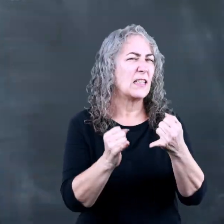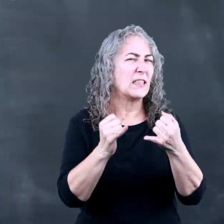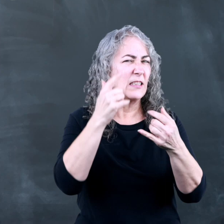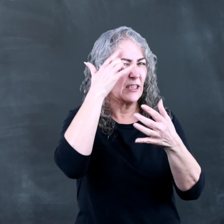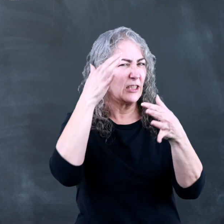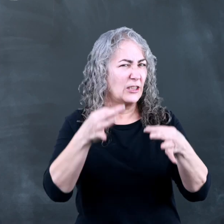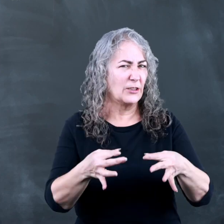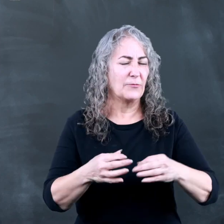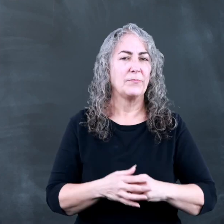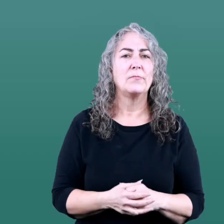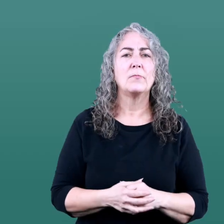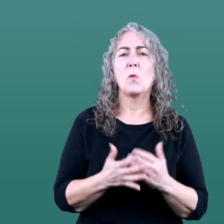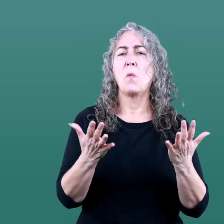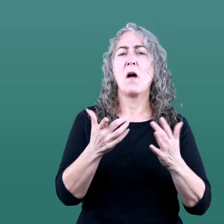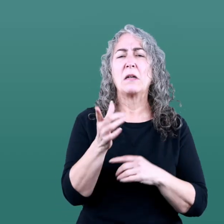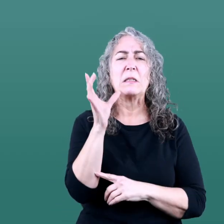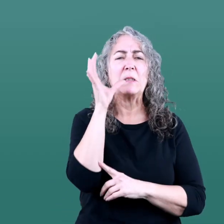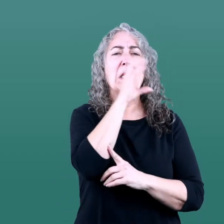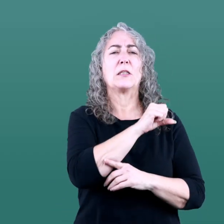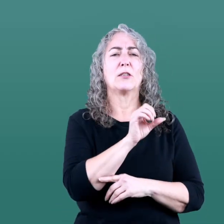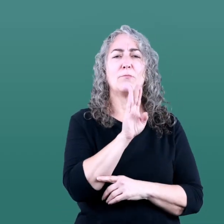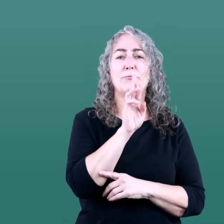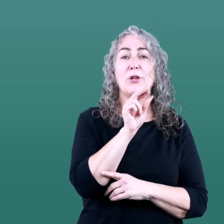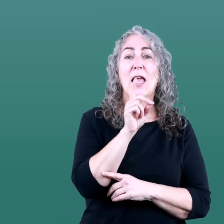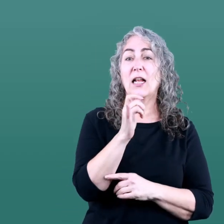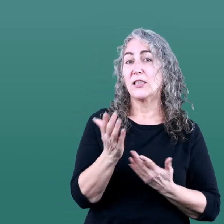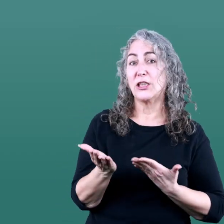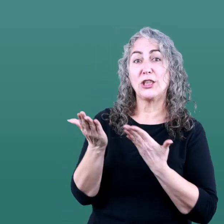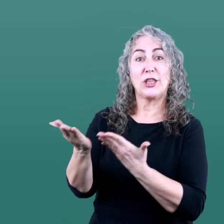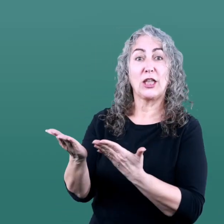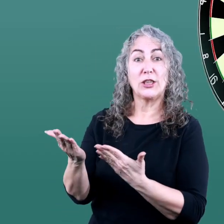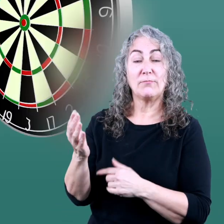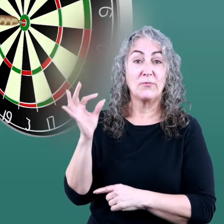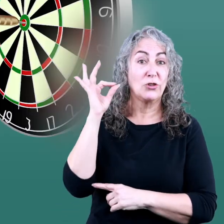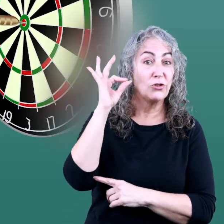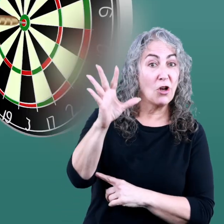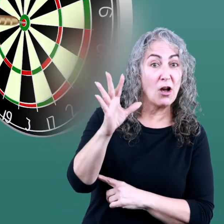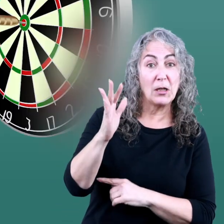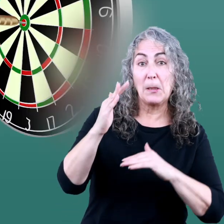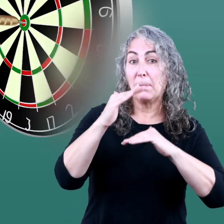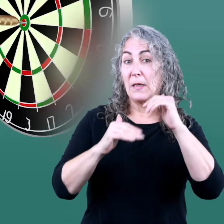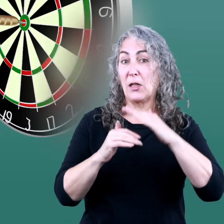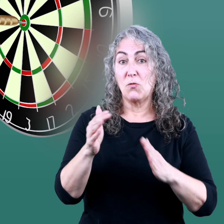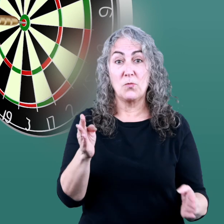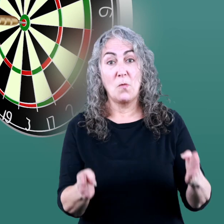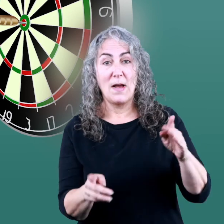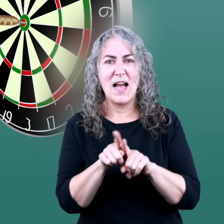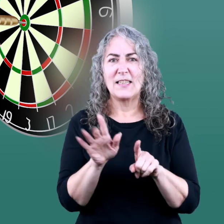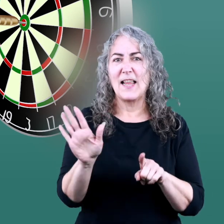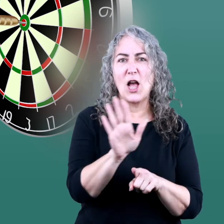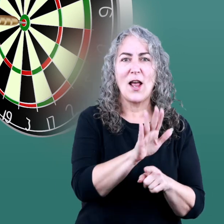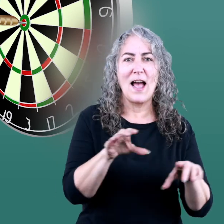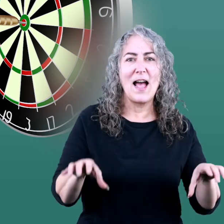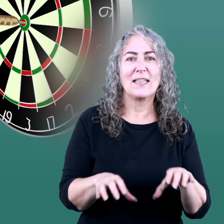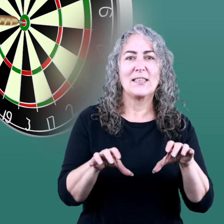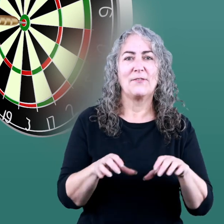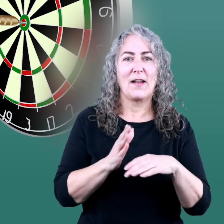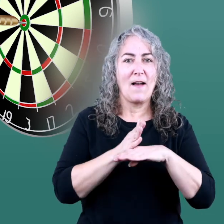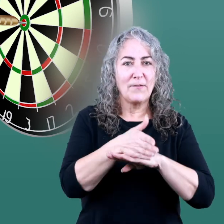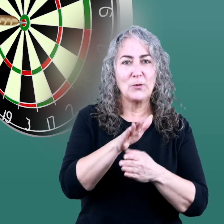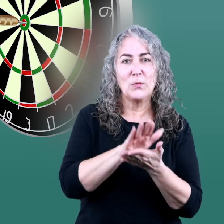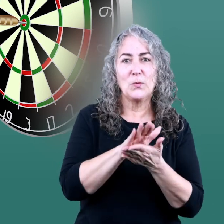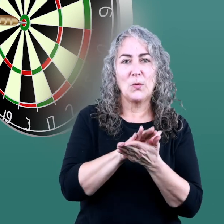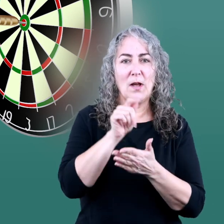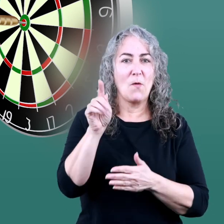last inference. Why do you think that Bradley suggests darts or building robots as an activity that he